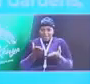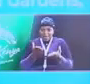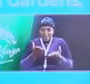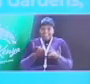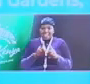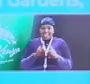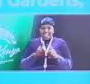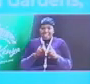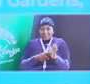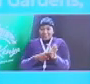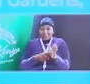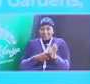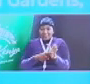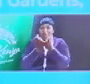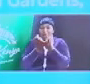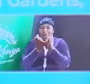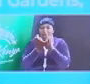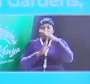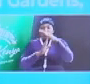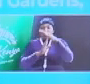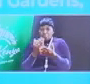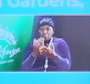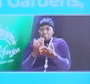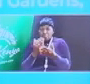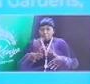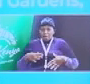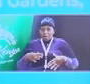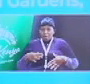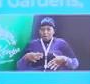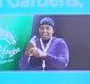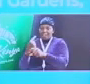Na moja kwa moja kutoka bustani ya Uhuru, Rais William Ruto akizindua hafla.